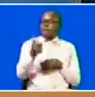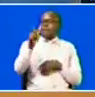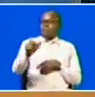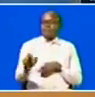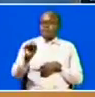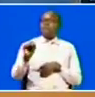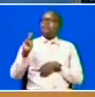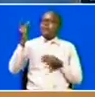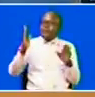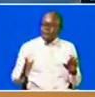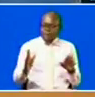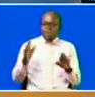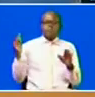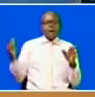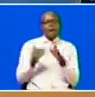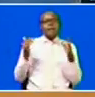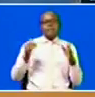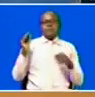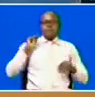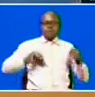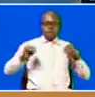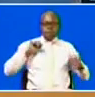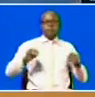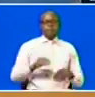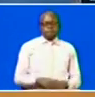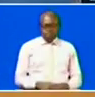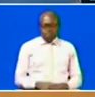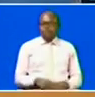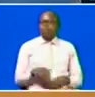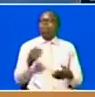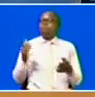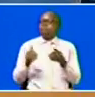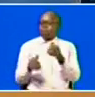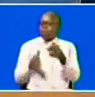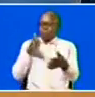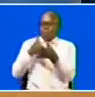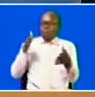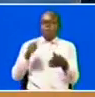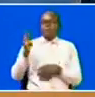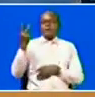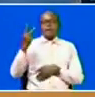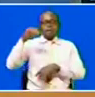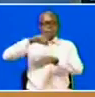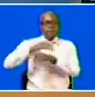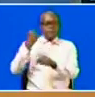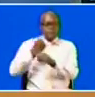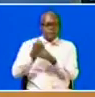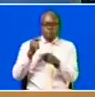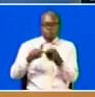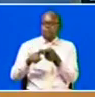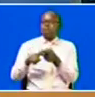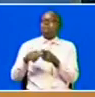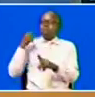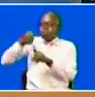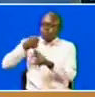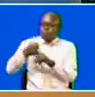of all Kenyans against a vice that denies our people jobs. It is a fight against a